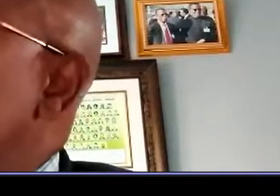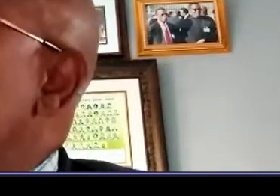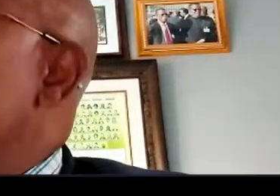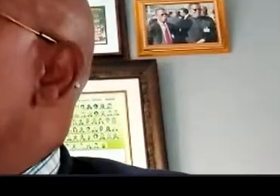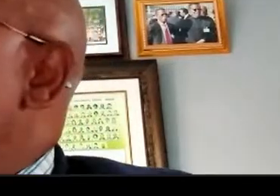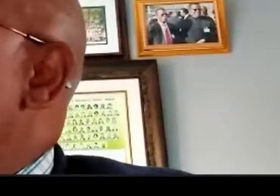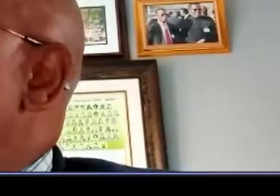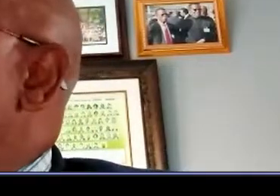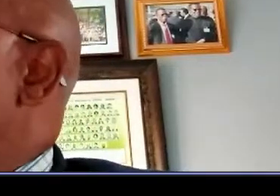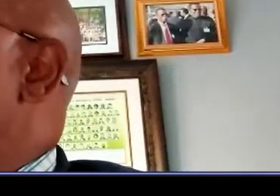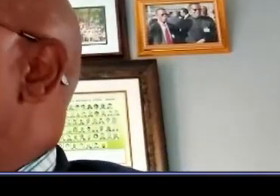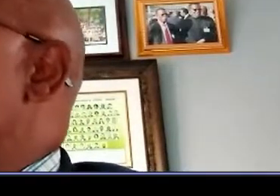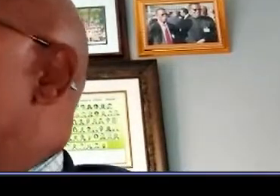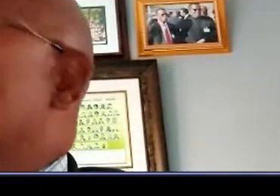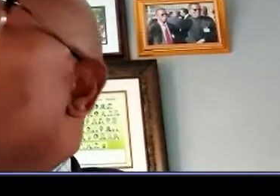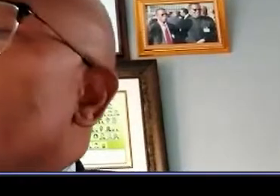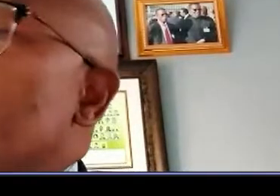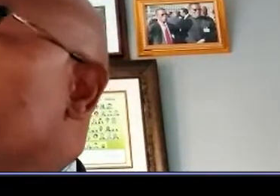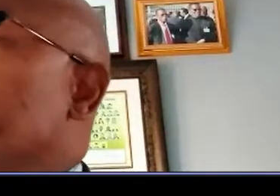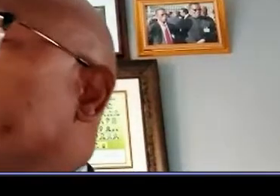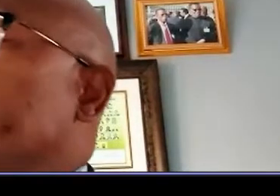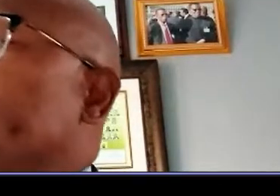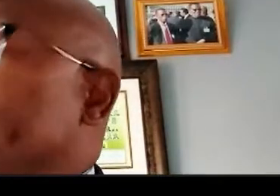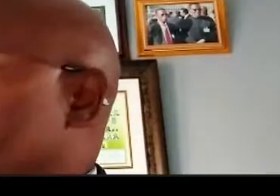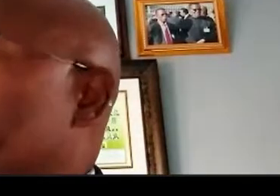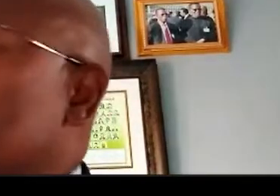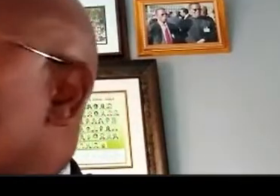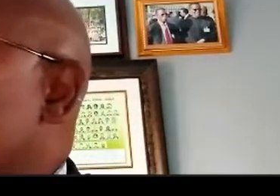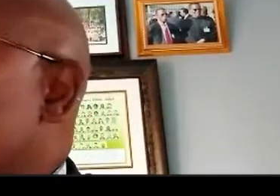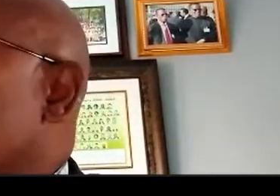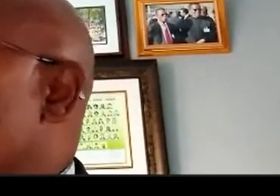crises that has ever befallen our province.